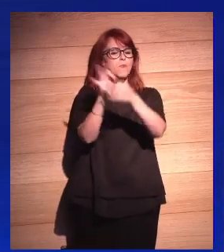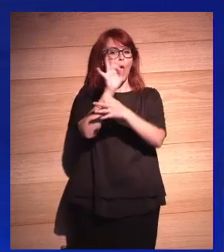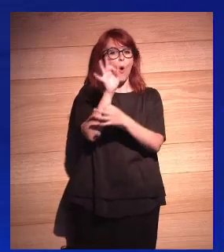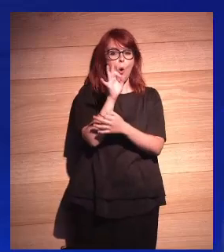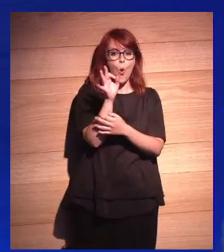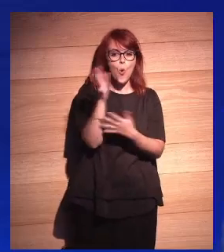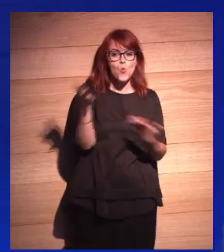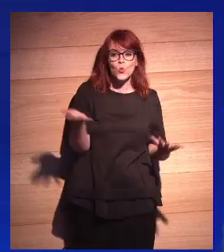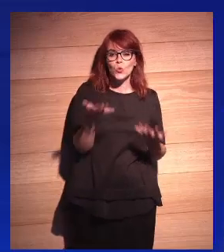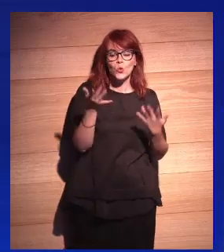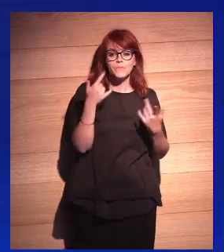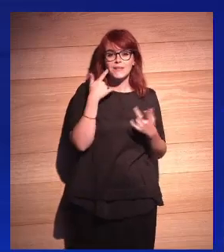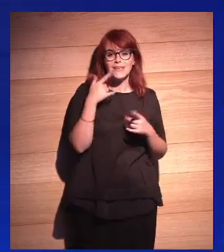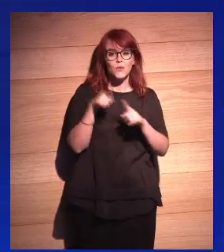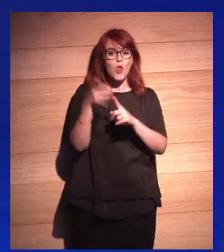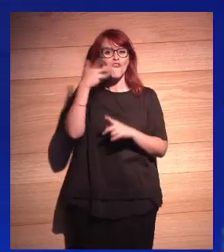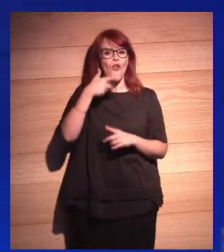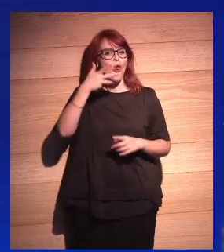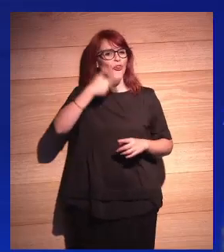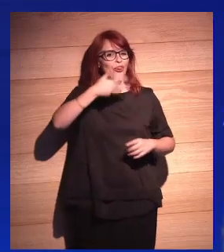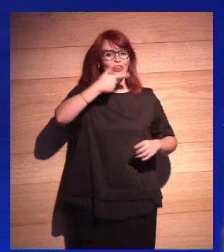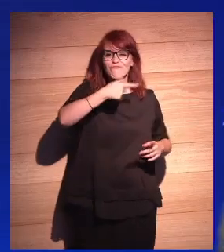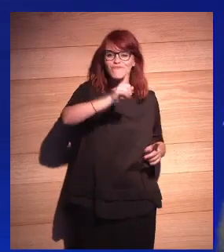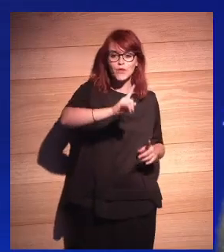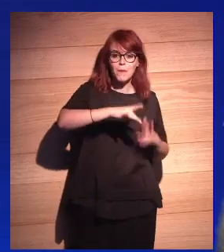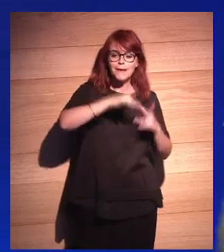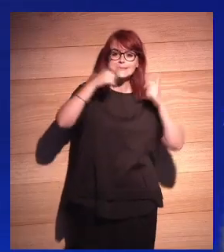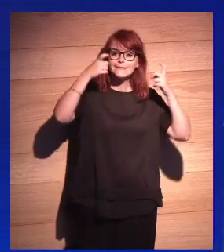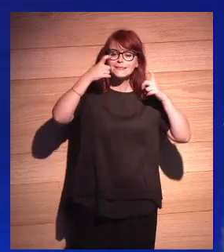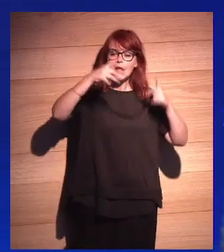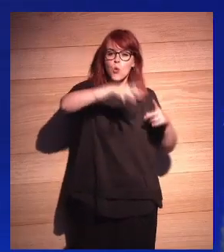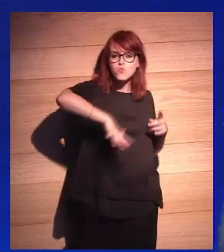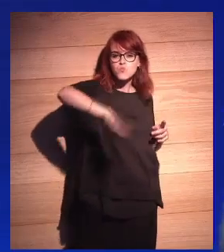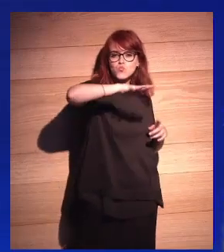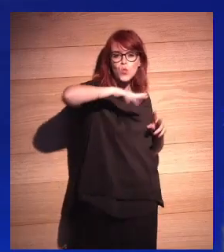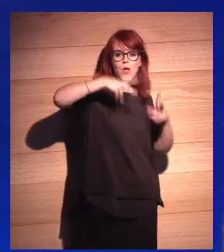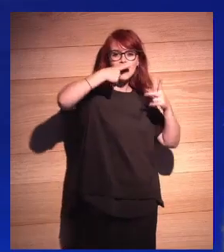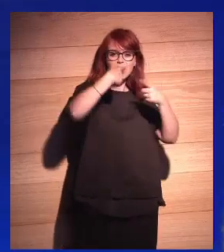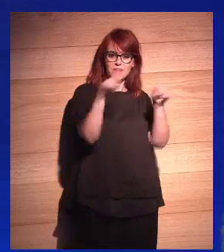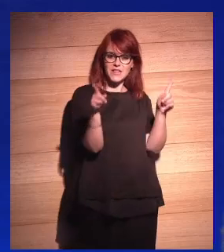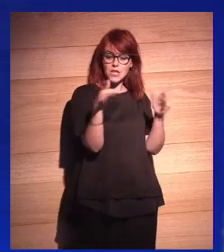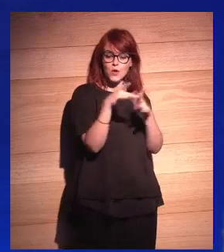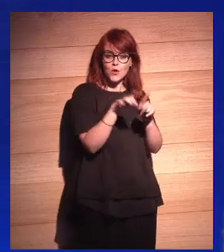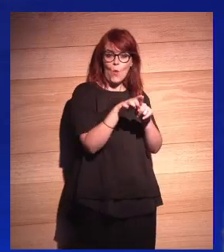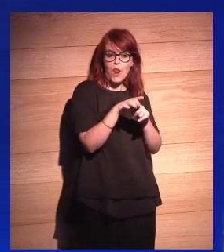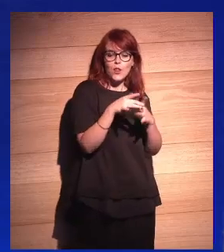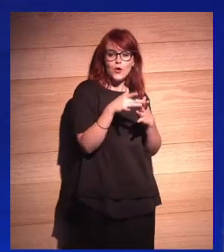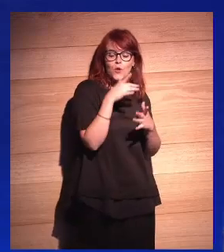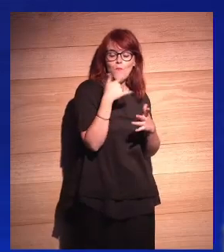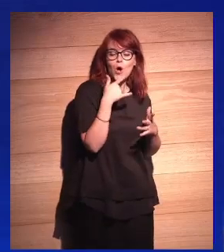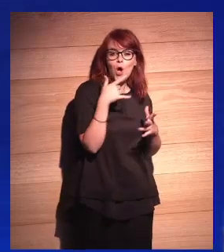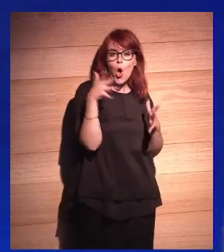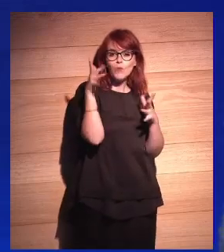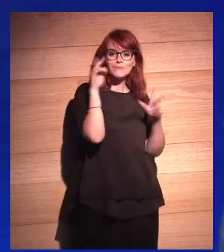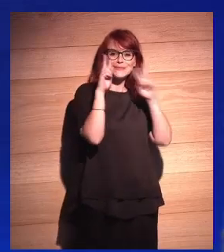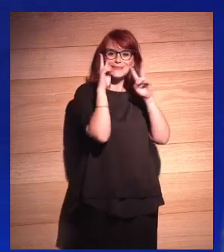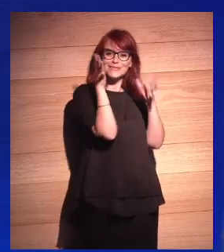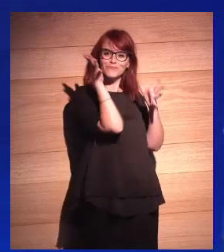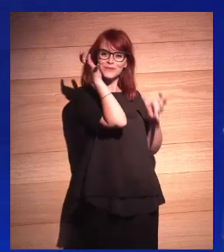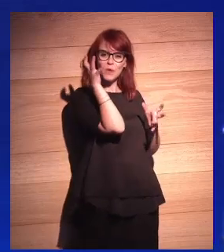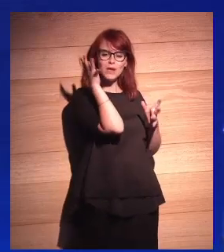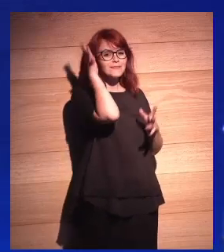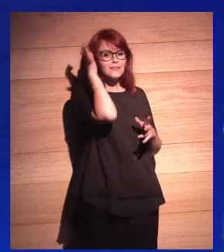reflecting reality or reflecting things that already exist, because this could lead